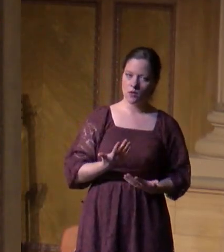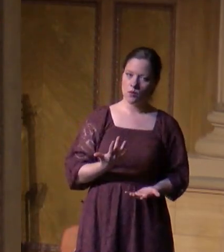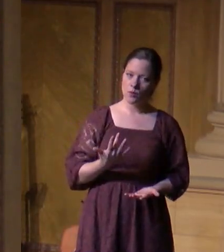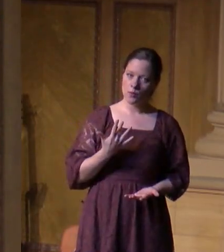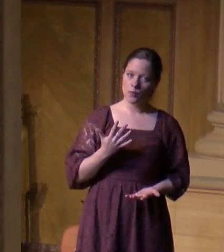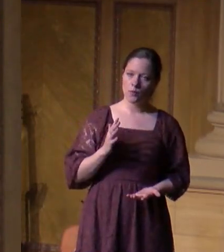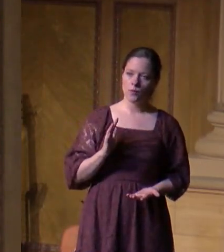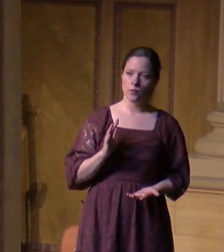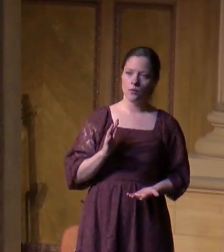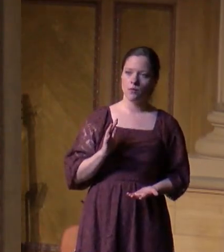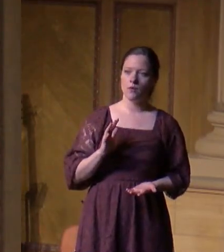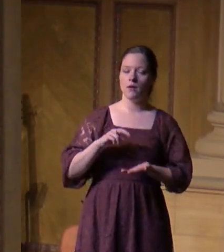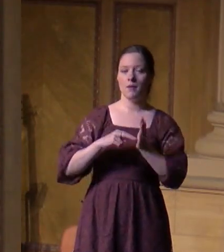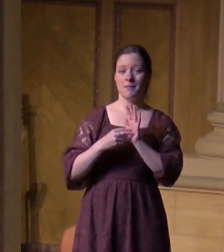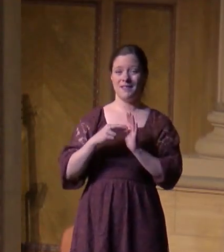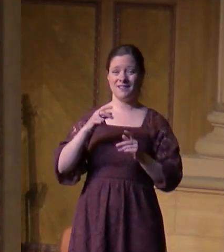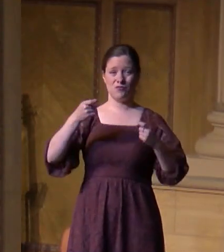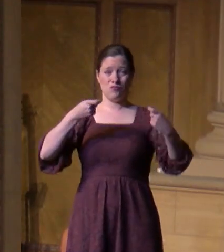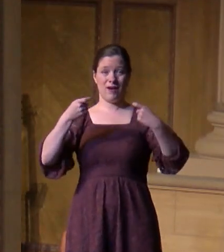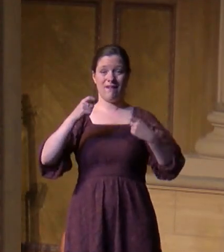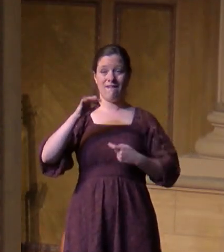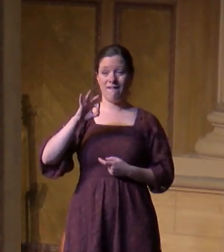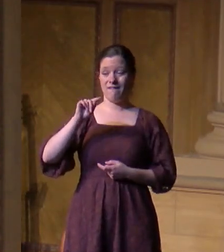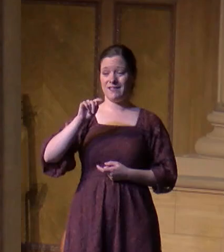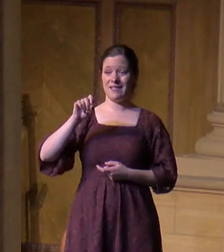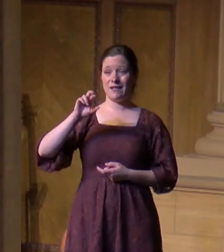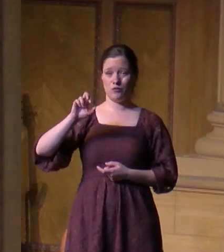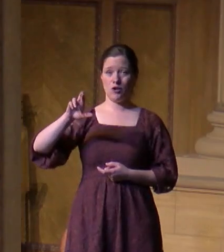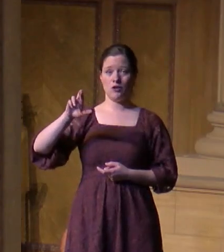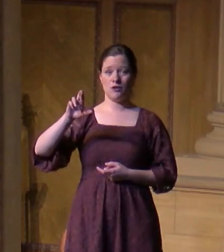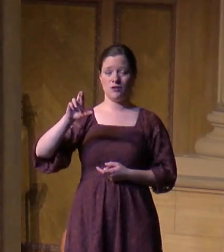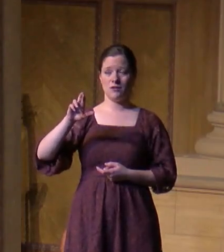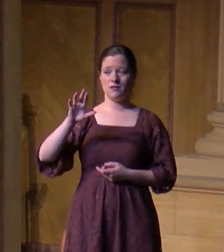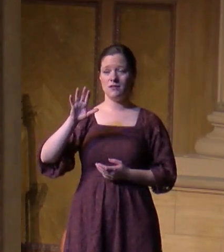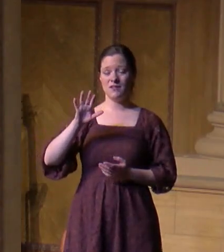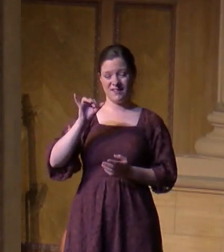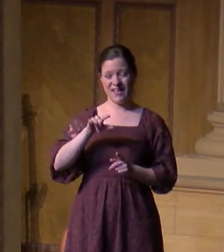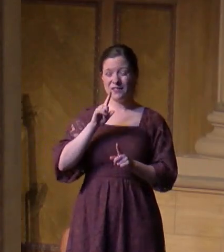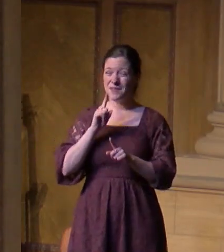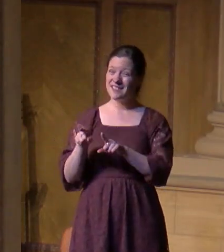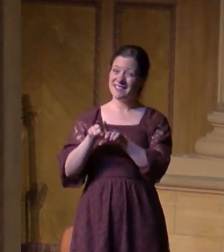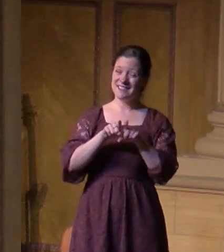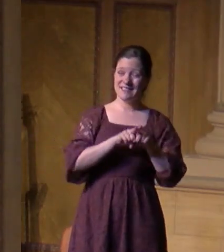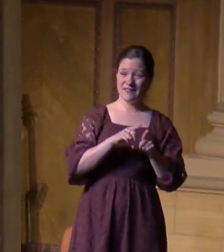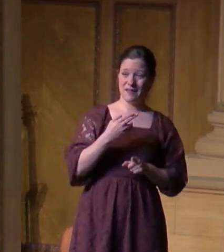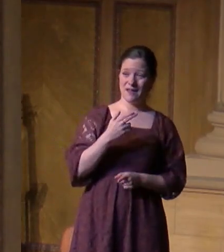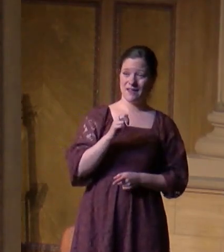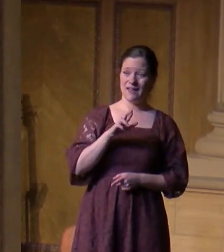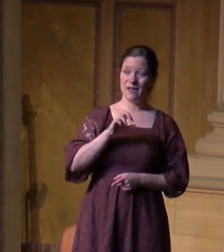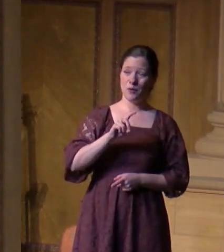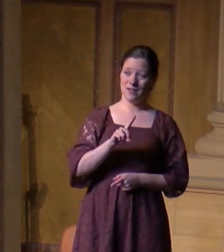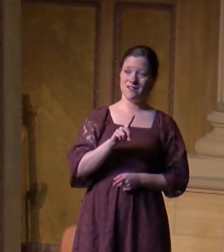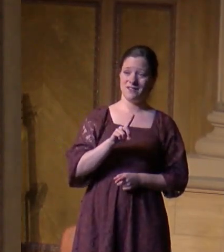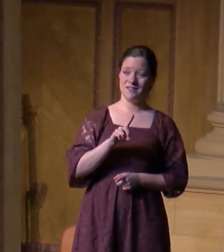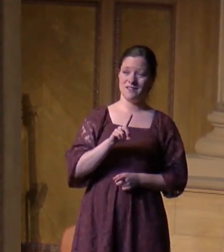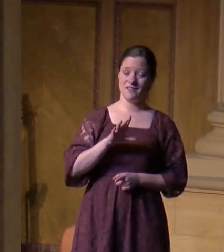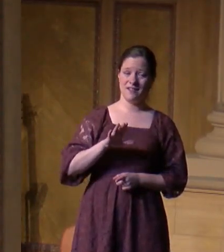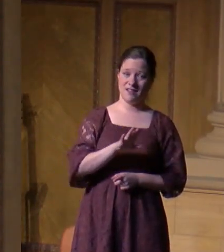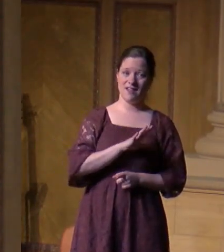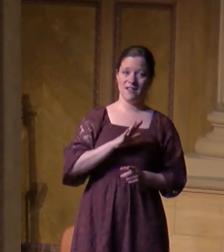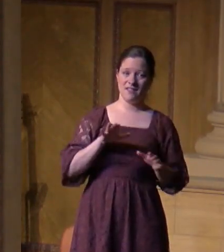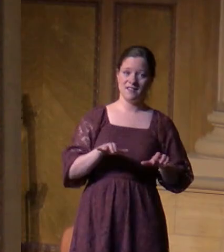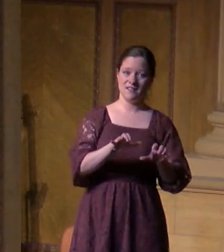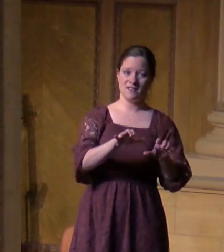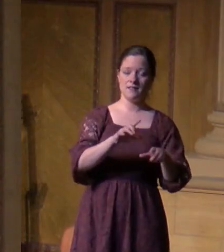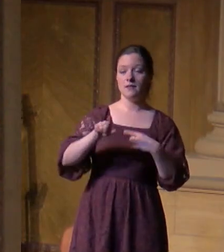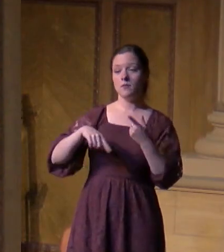and so we have this reign of terror in our lives and it's not altogether different from Herod's and when we're driven